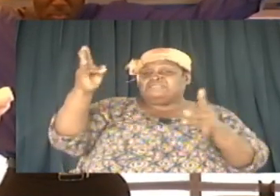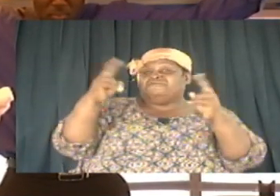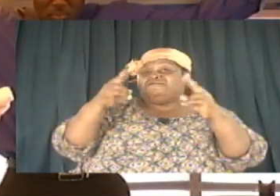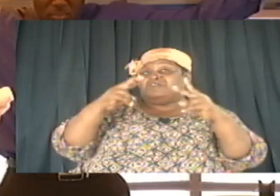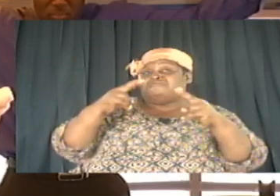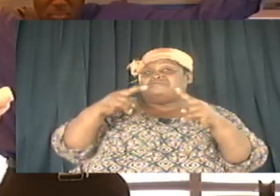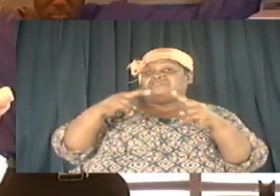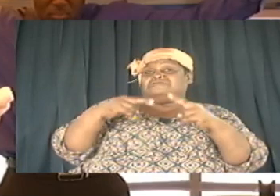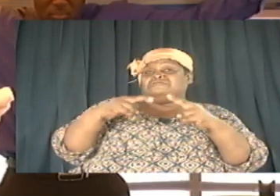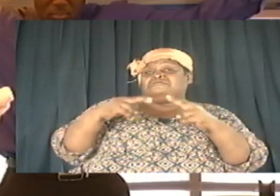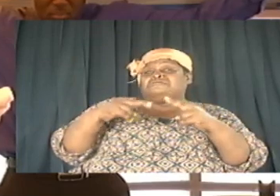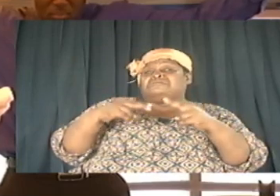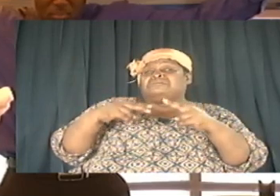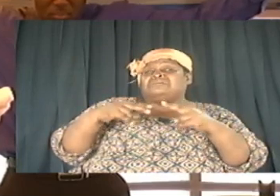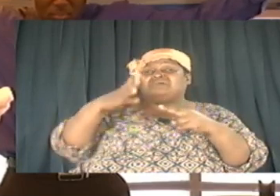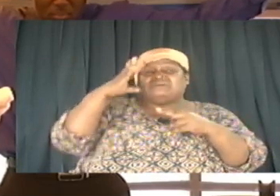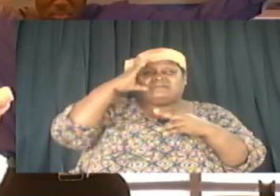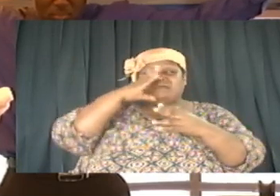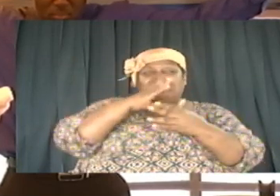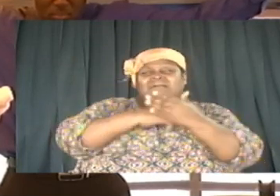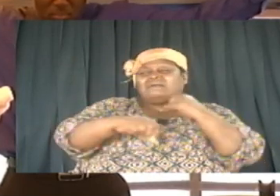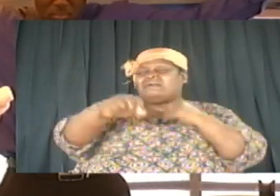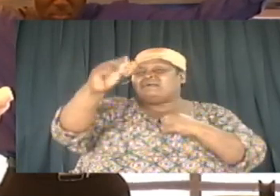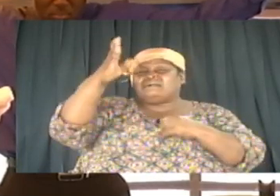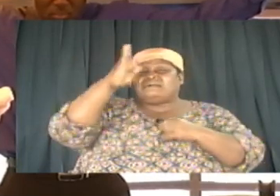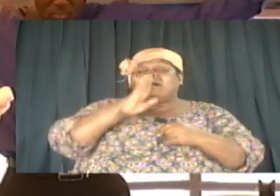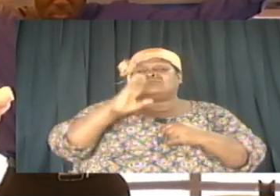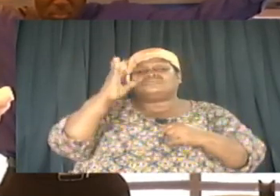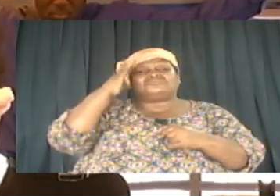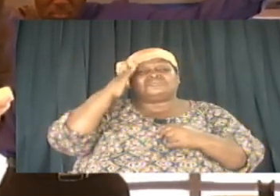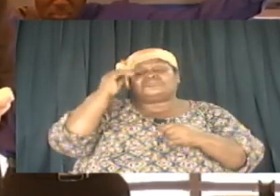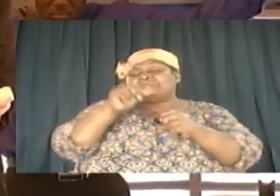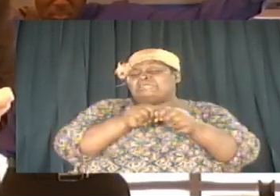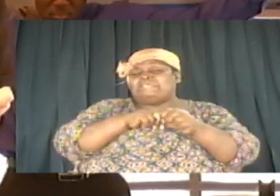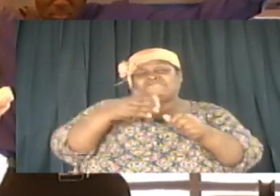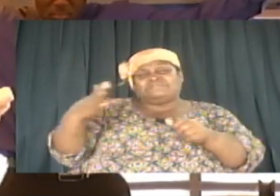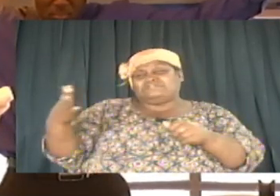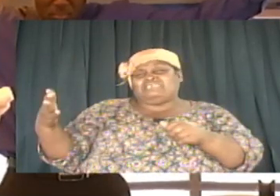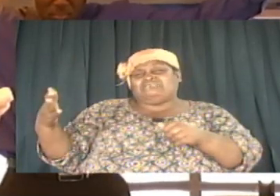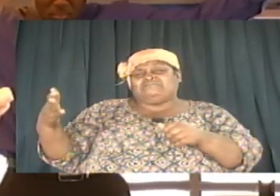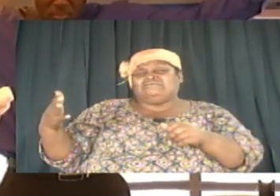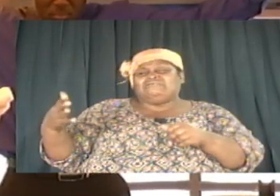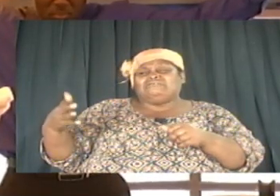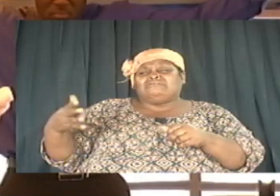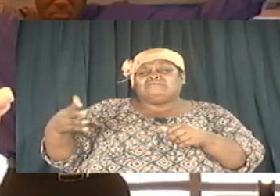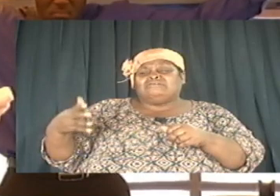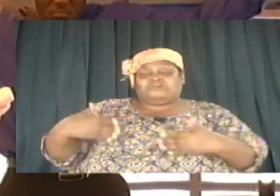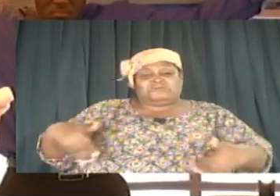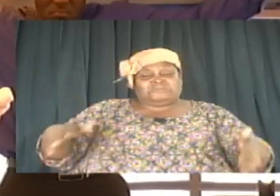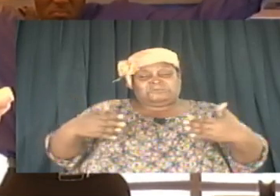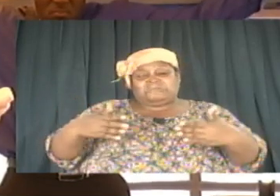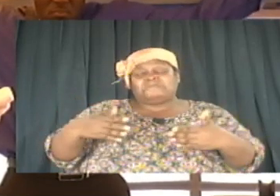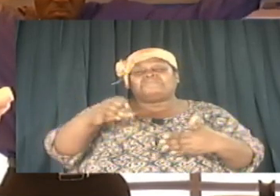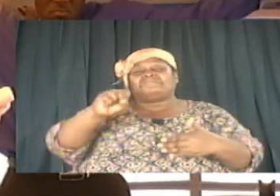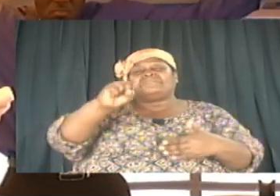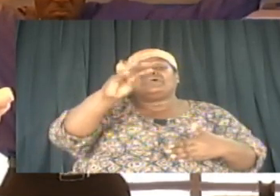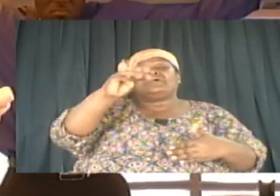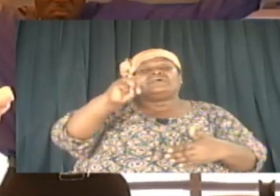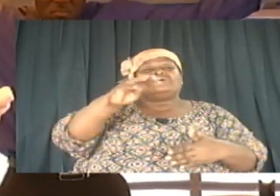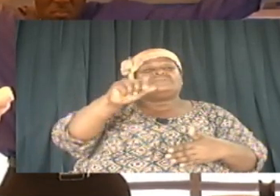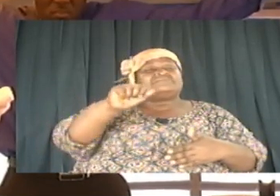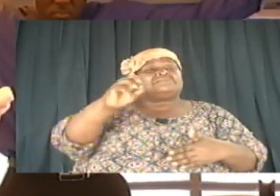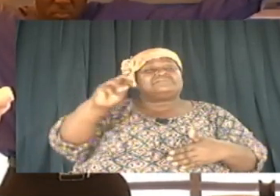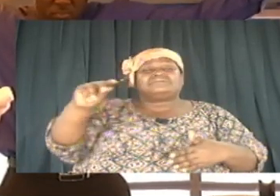off guard by anything simply because he's God. And here in St. Matthew chapter 26, verses